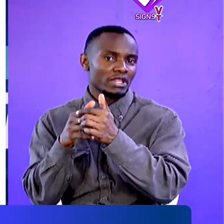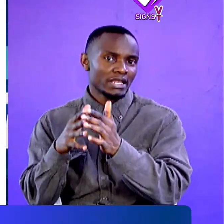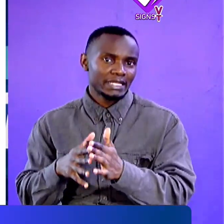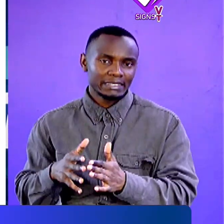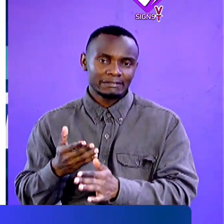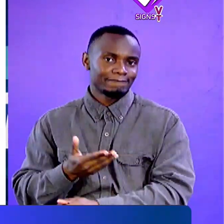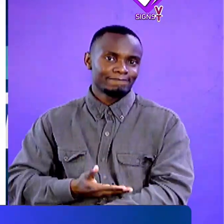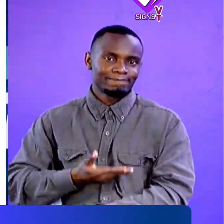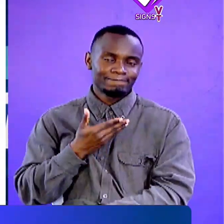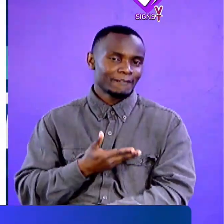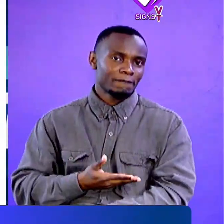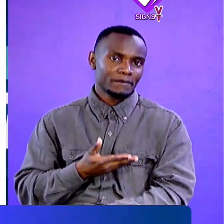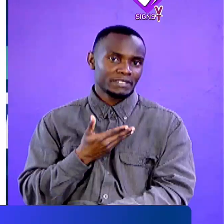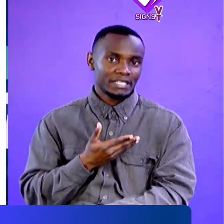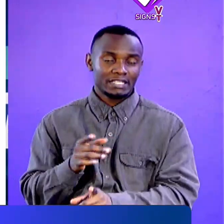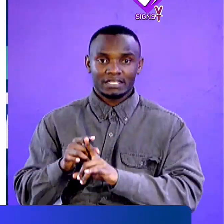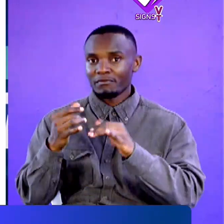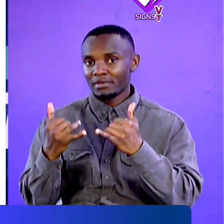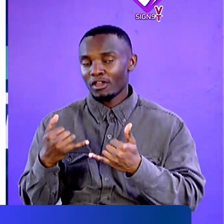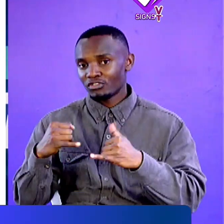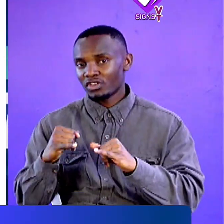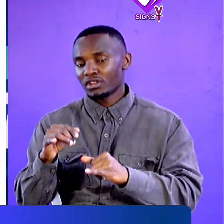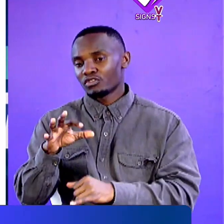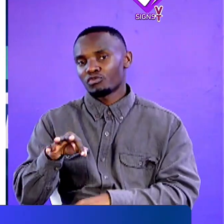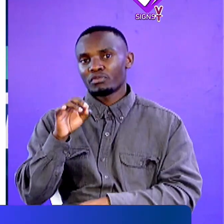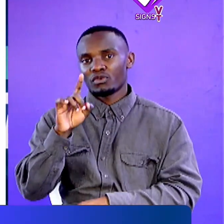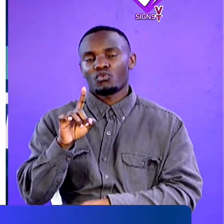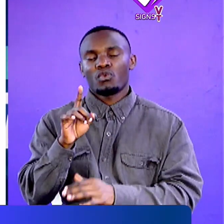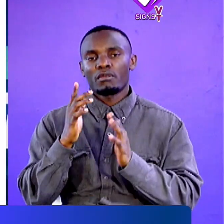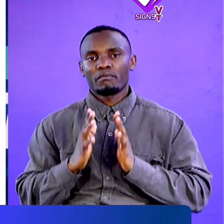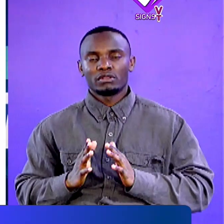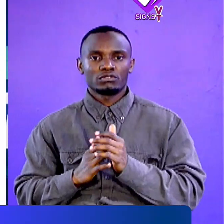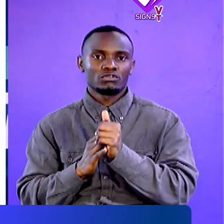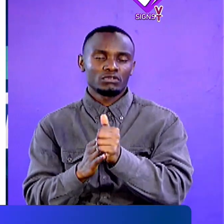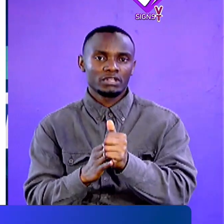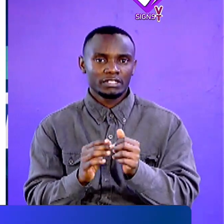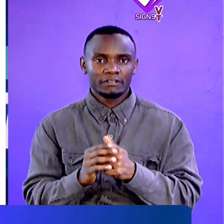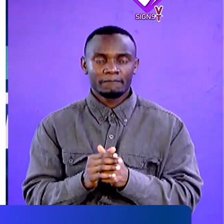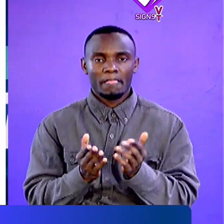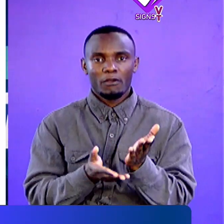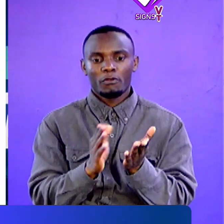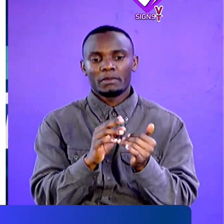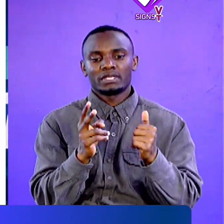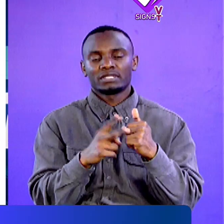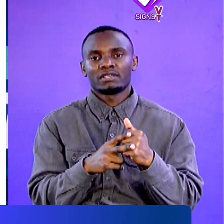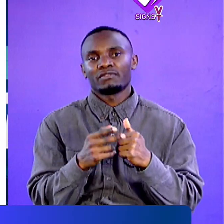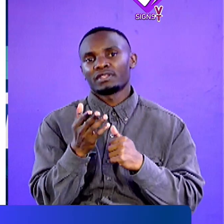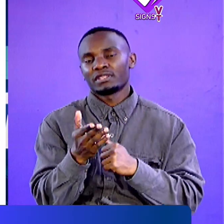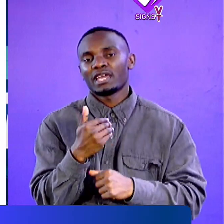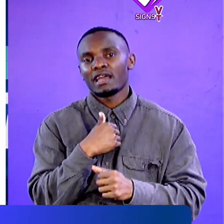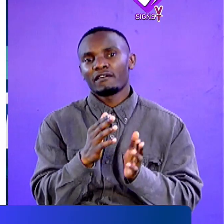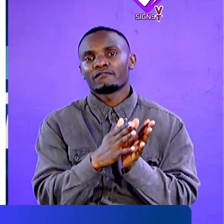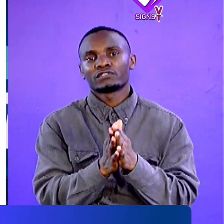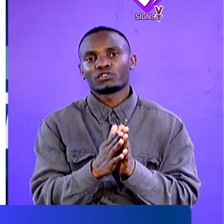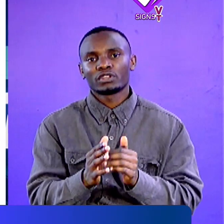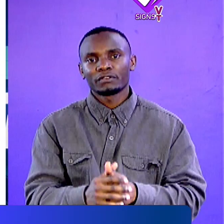joint flag bearer in a crowded field. That is a story that you'll find on page 7 of the Daily Nation this